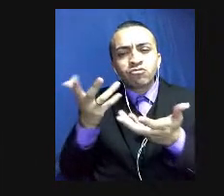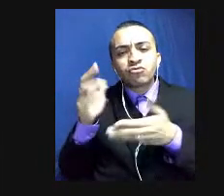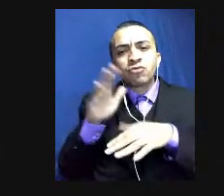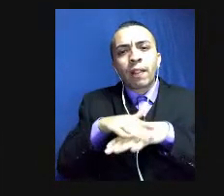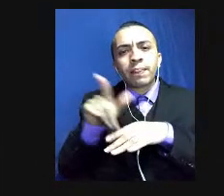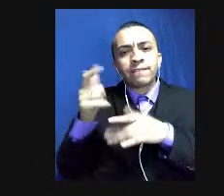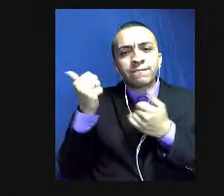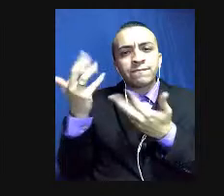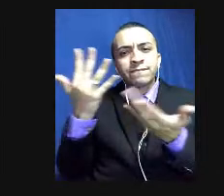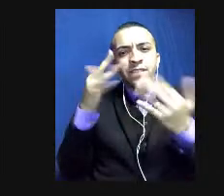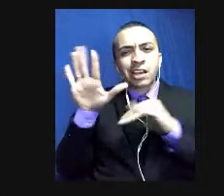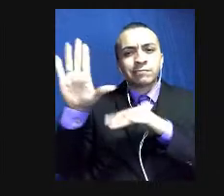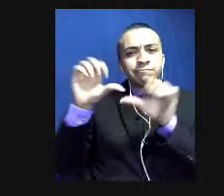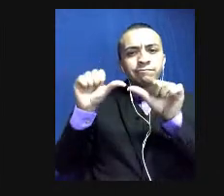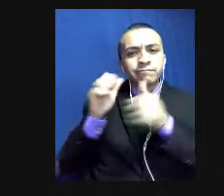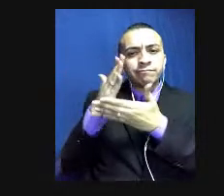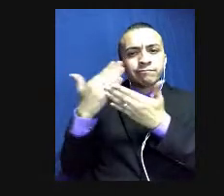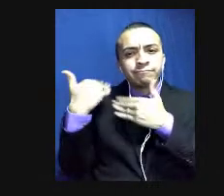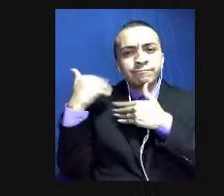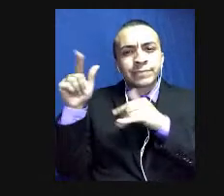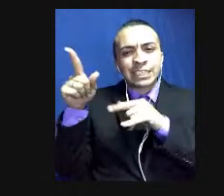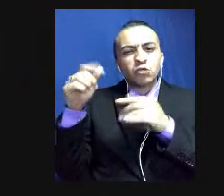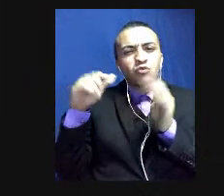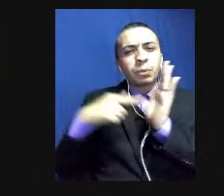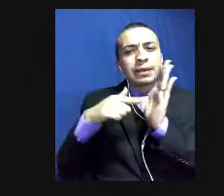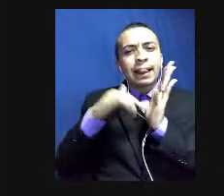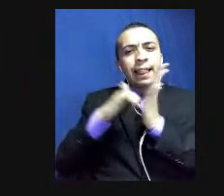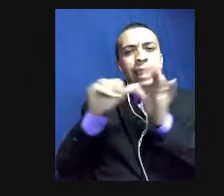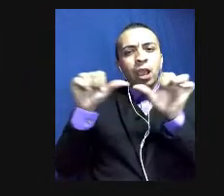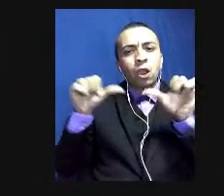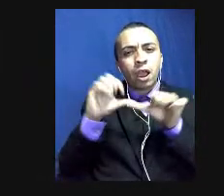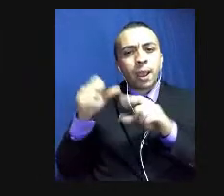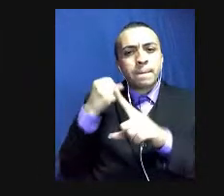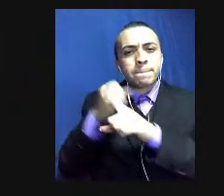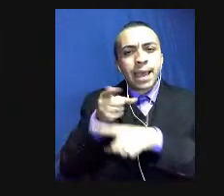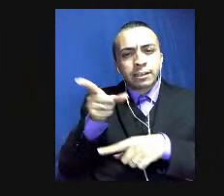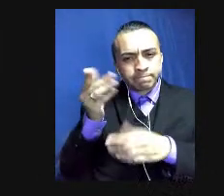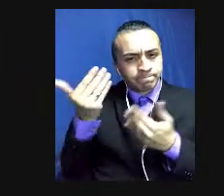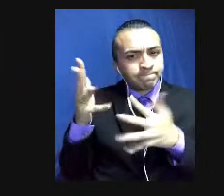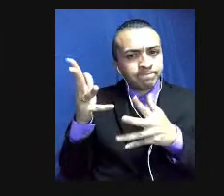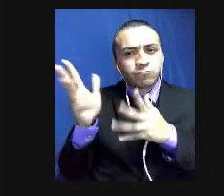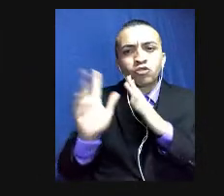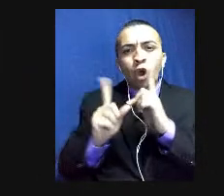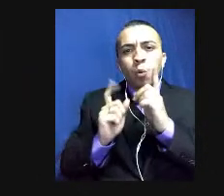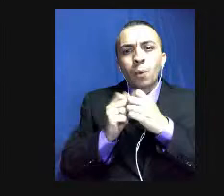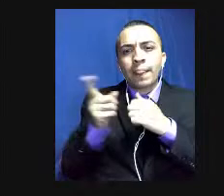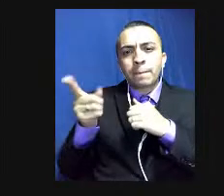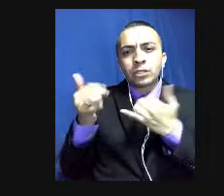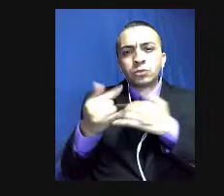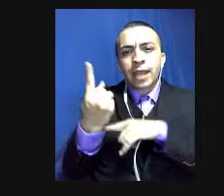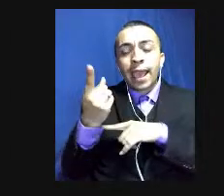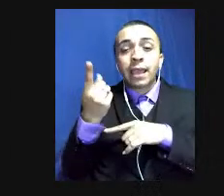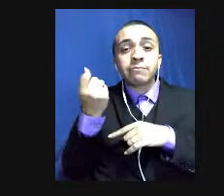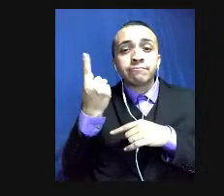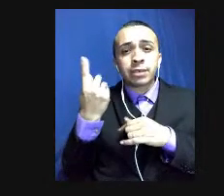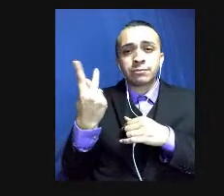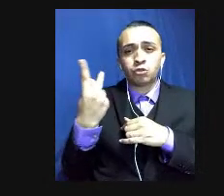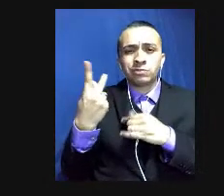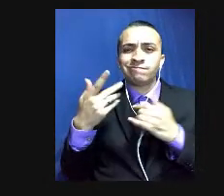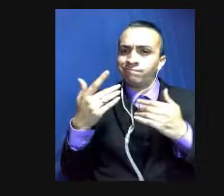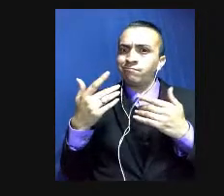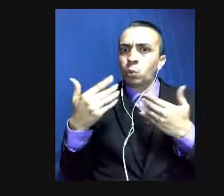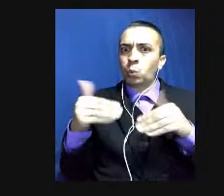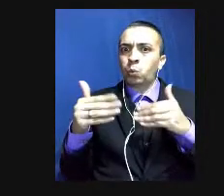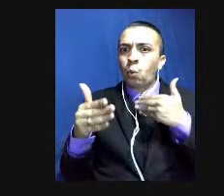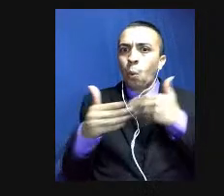this fire. He does represent the area that's being impacted. But like I said, I spoke with Tom Wheeler today. He and I stay in close contact